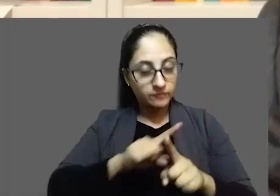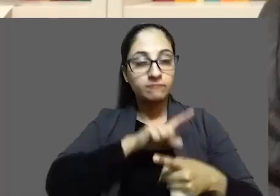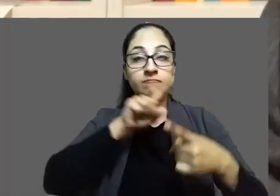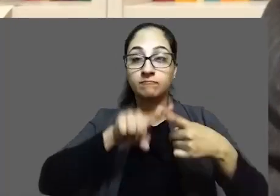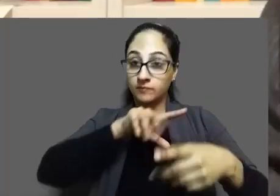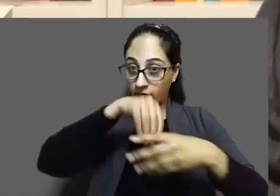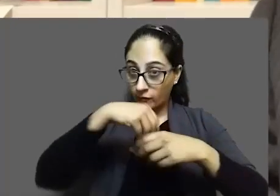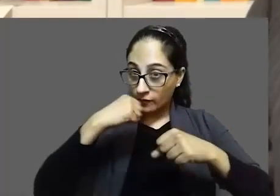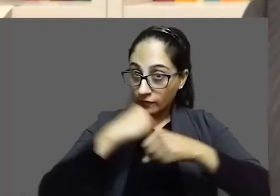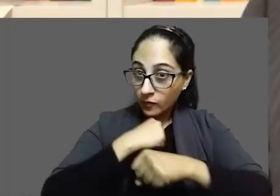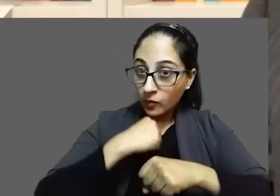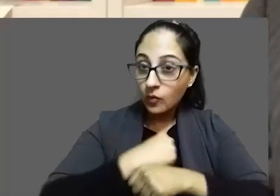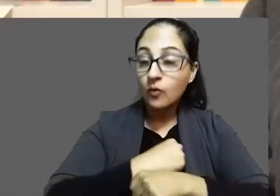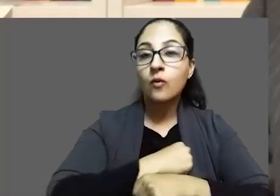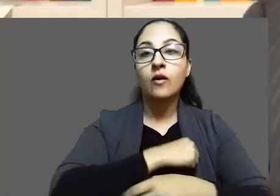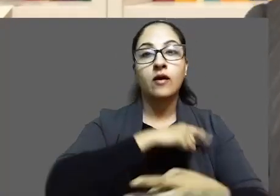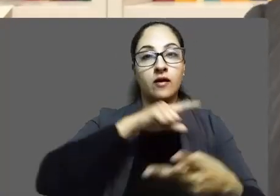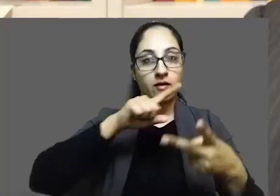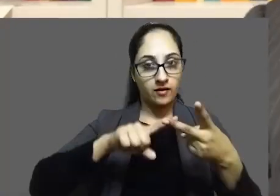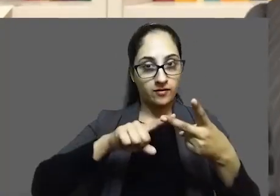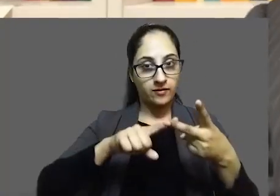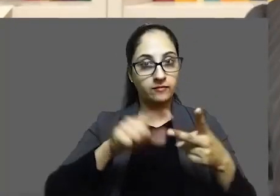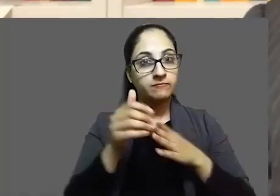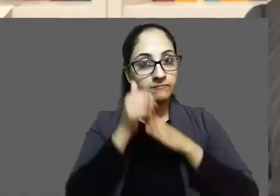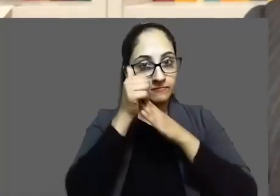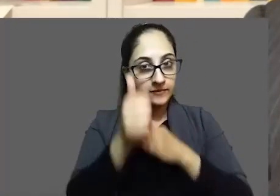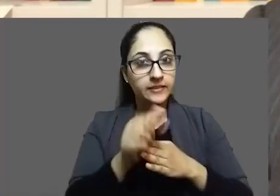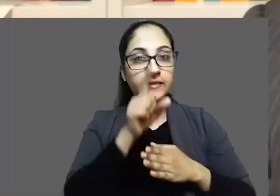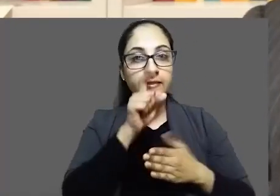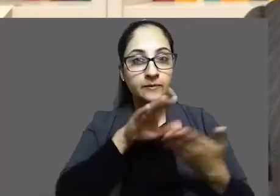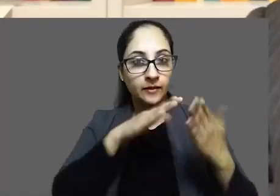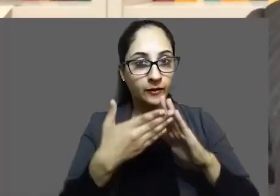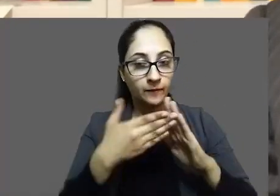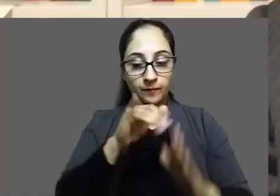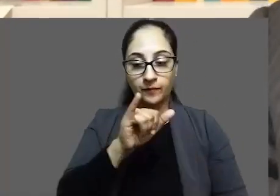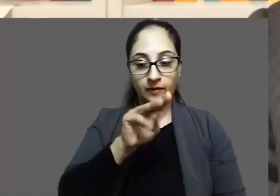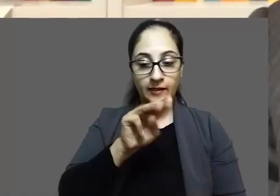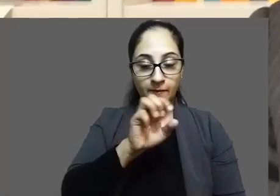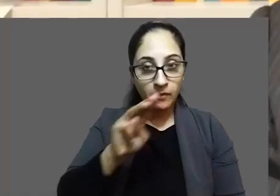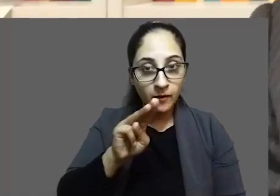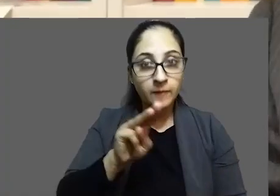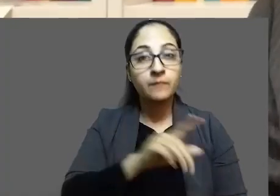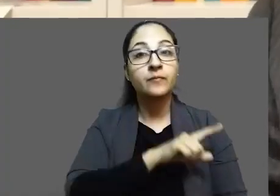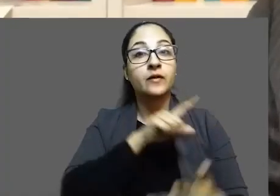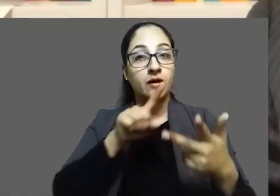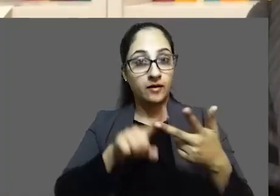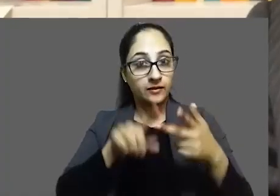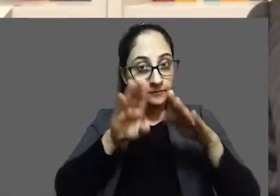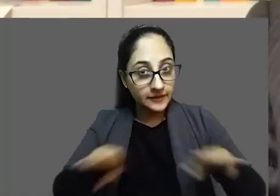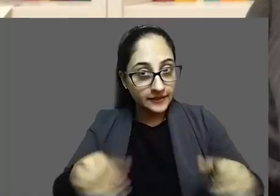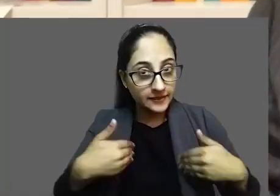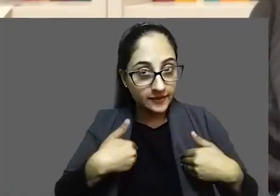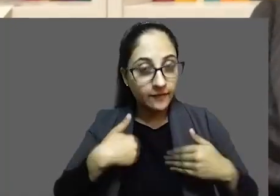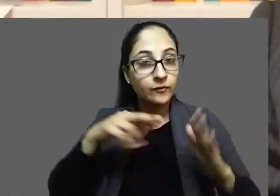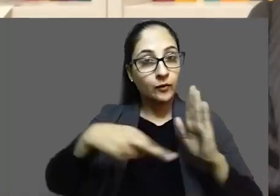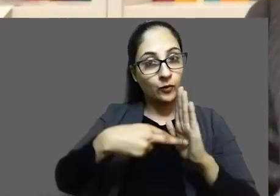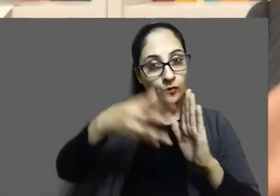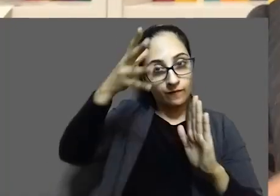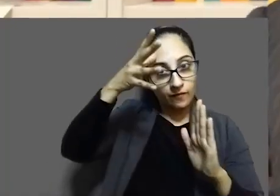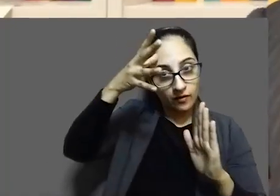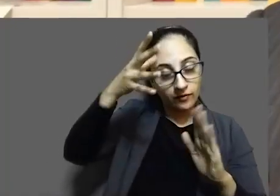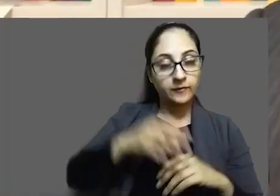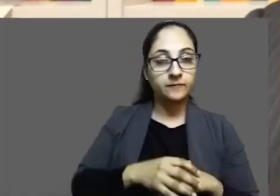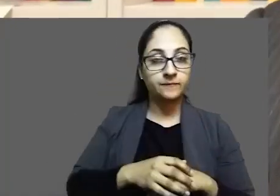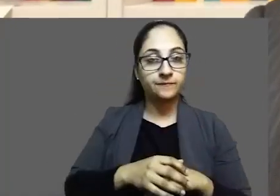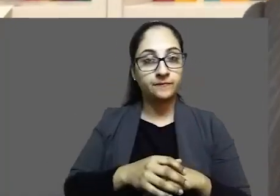is Imam Ali the one who gives charity. When the Quran says your friend is Allah the messenger and the one who prays and